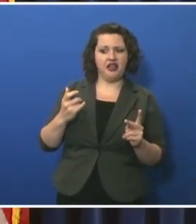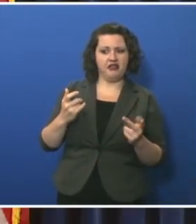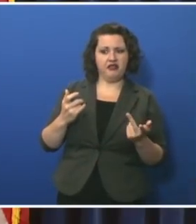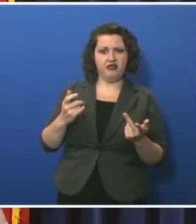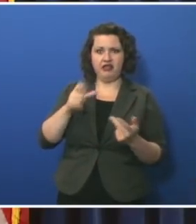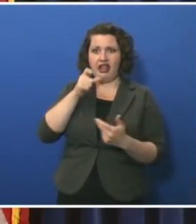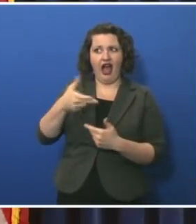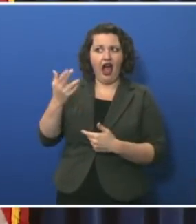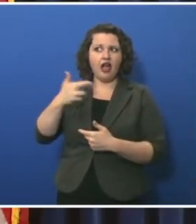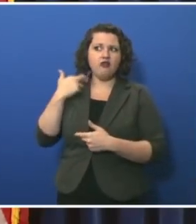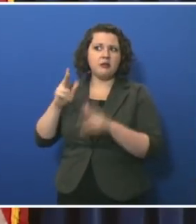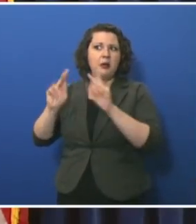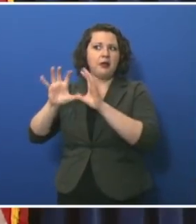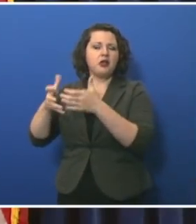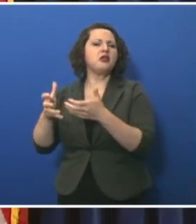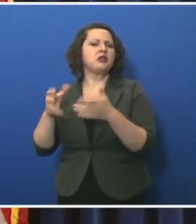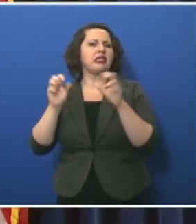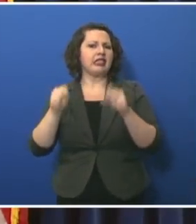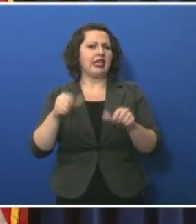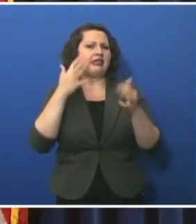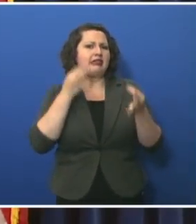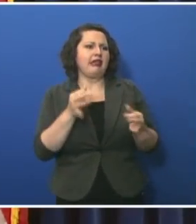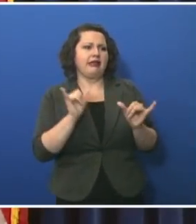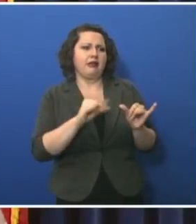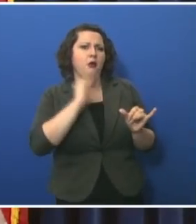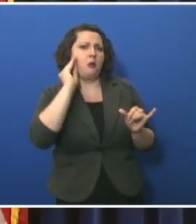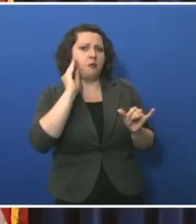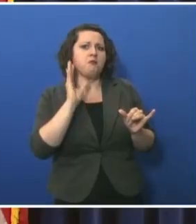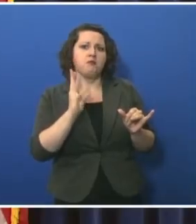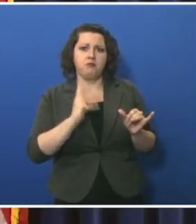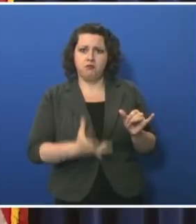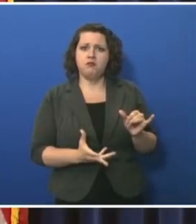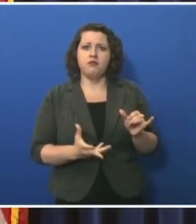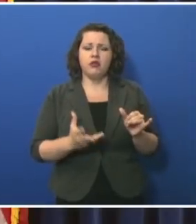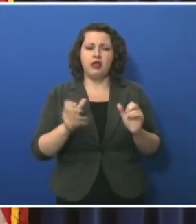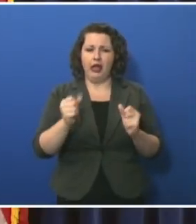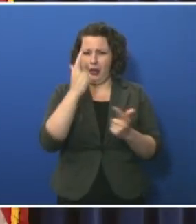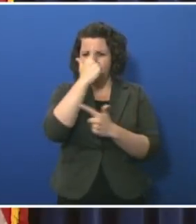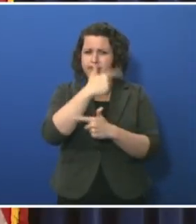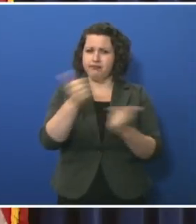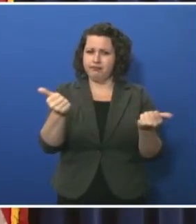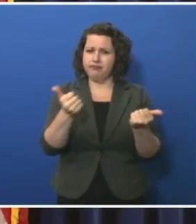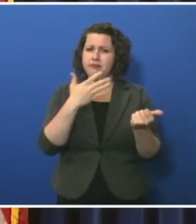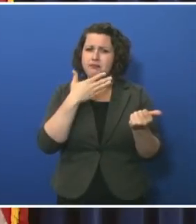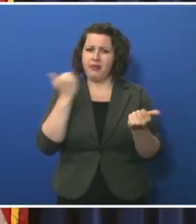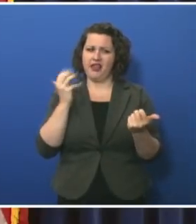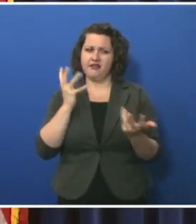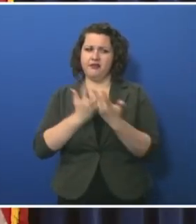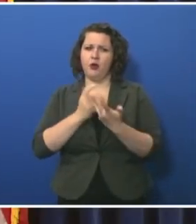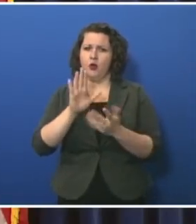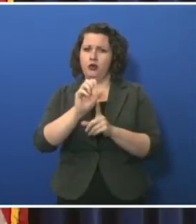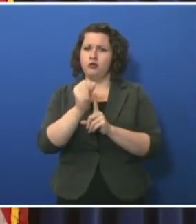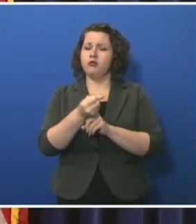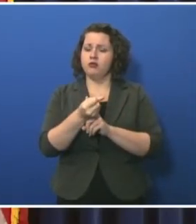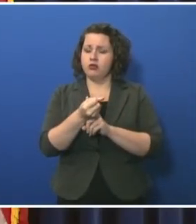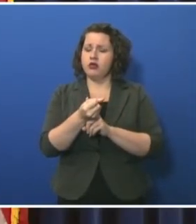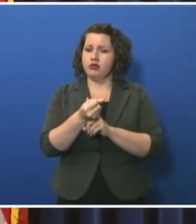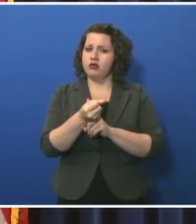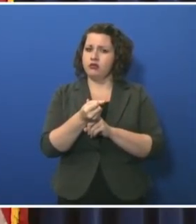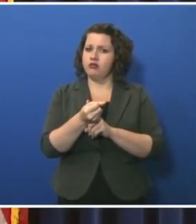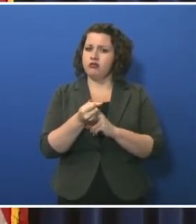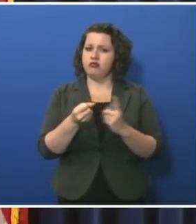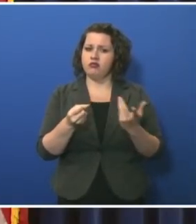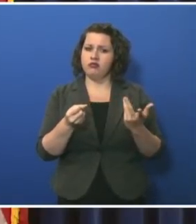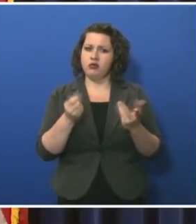those groups. Each Iowan should decide what's best for them and what might make sense for their circumstances to keep themselves